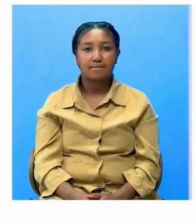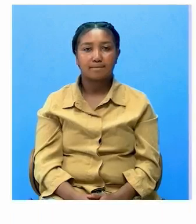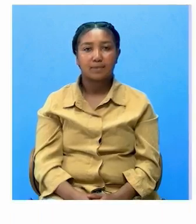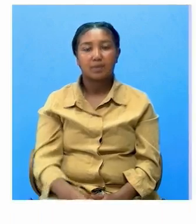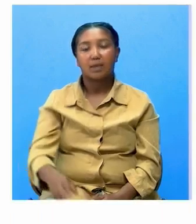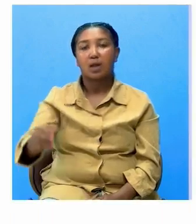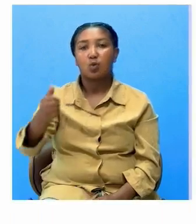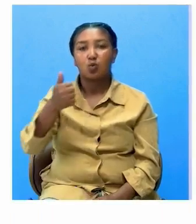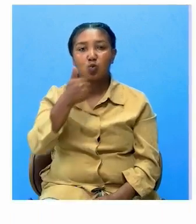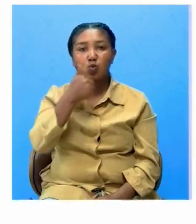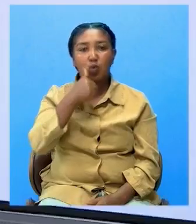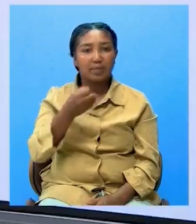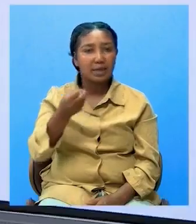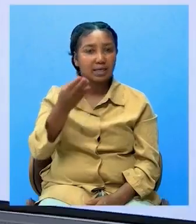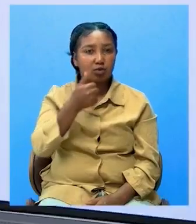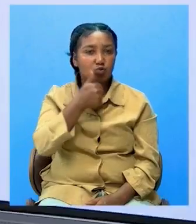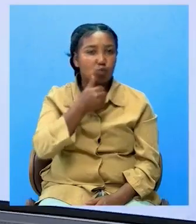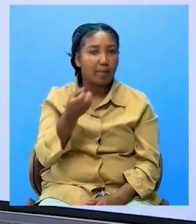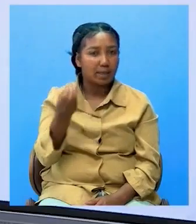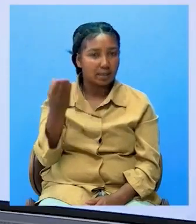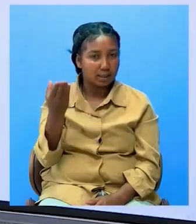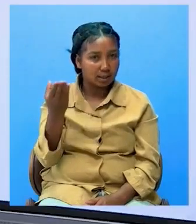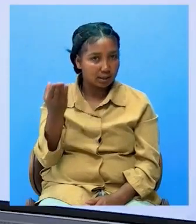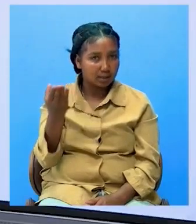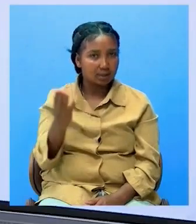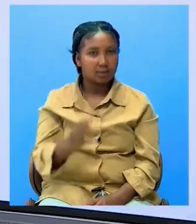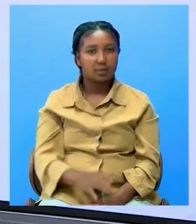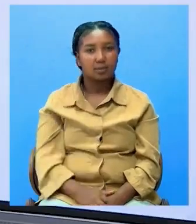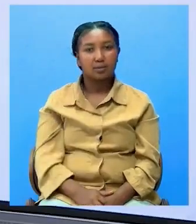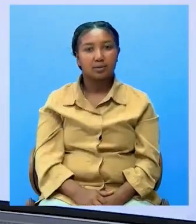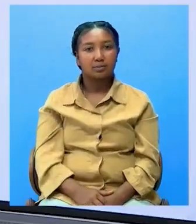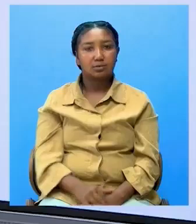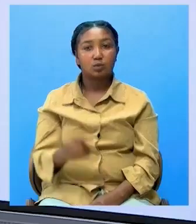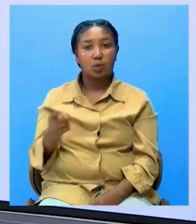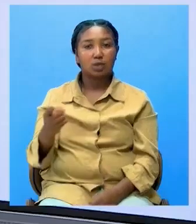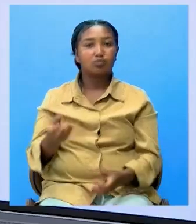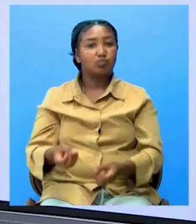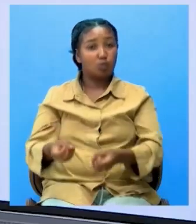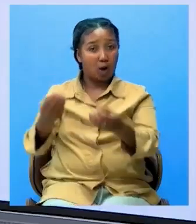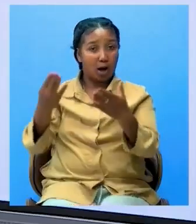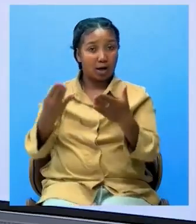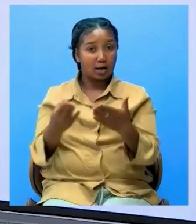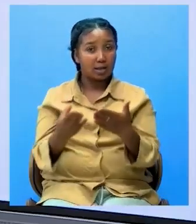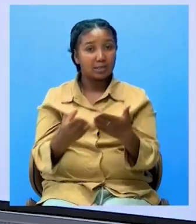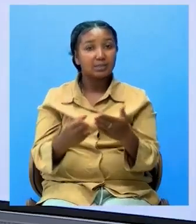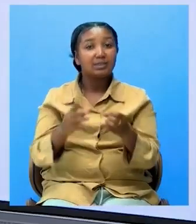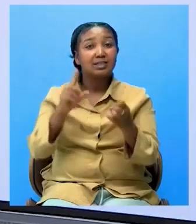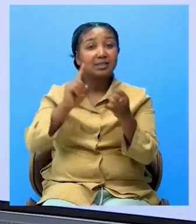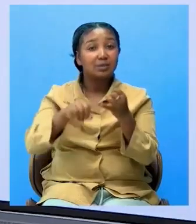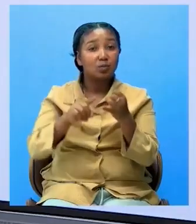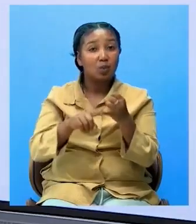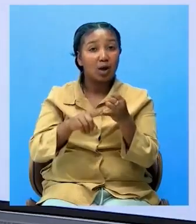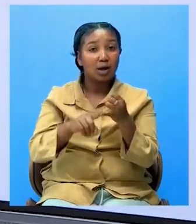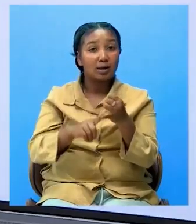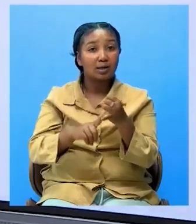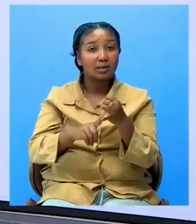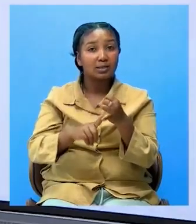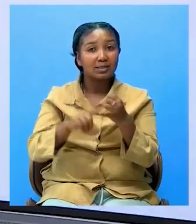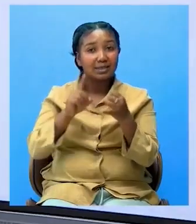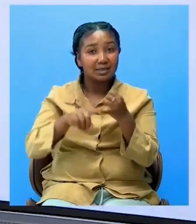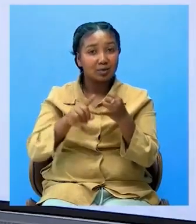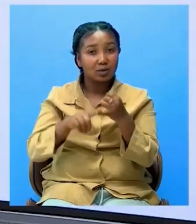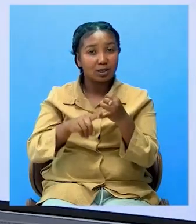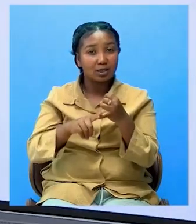woman. We can say woman. This one is plural. It is ended in what? It's ended